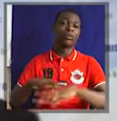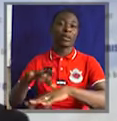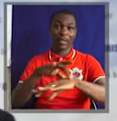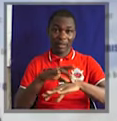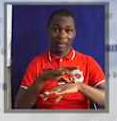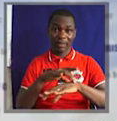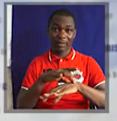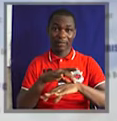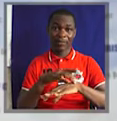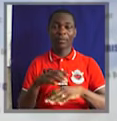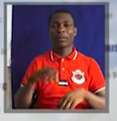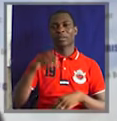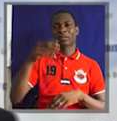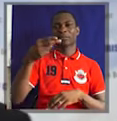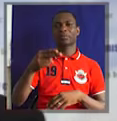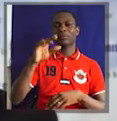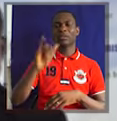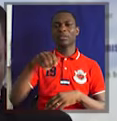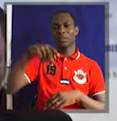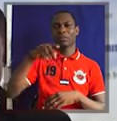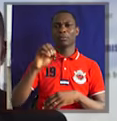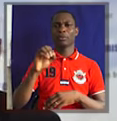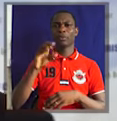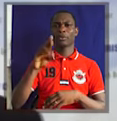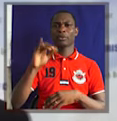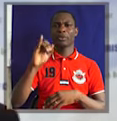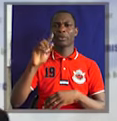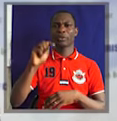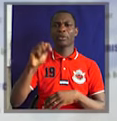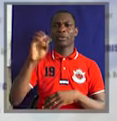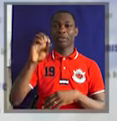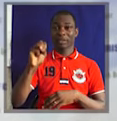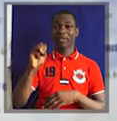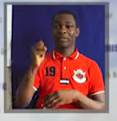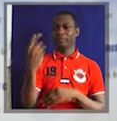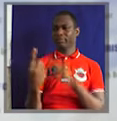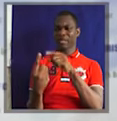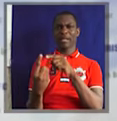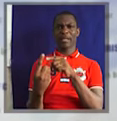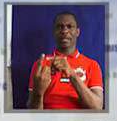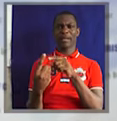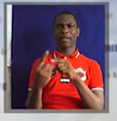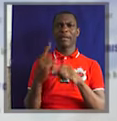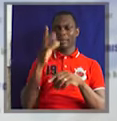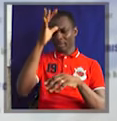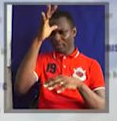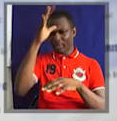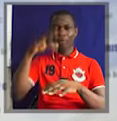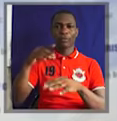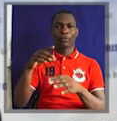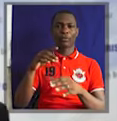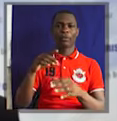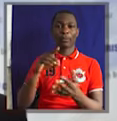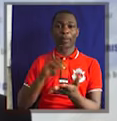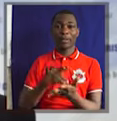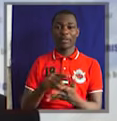sa asase so no. Hippocrates, the father of modern day medicine. Through